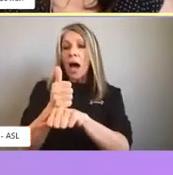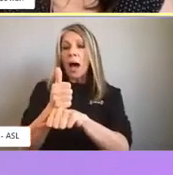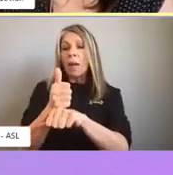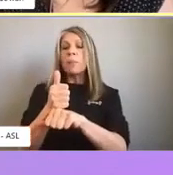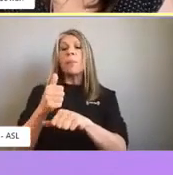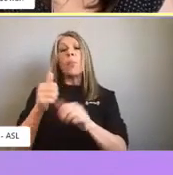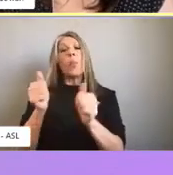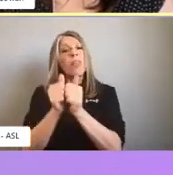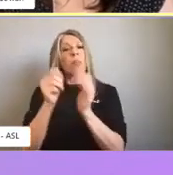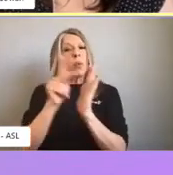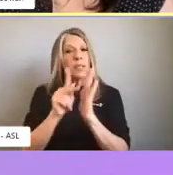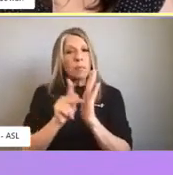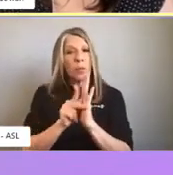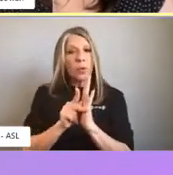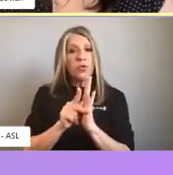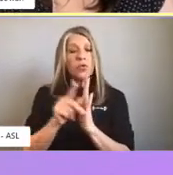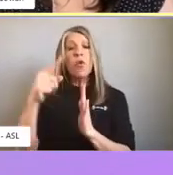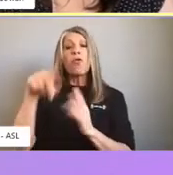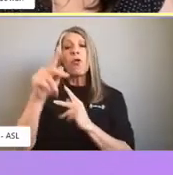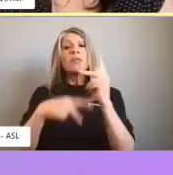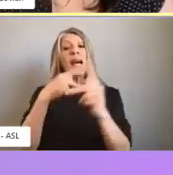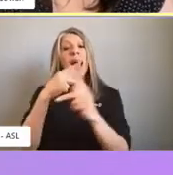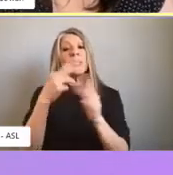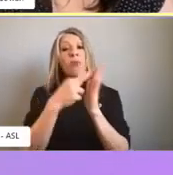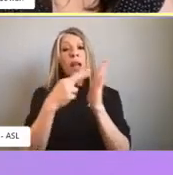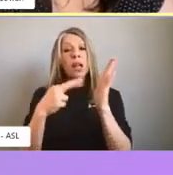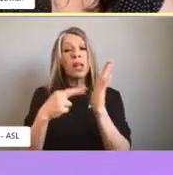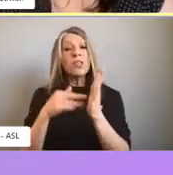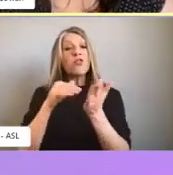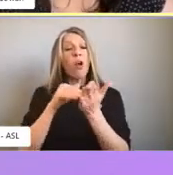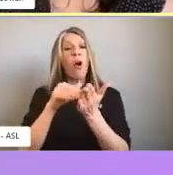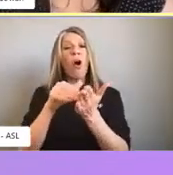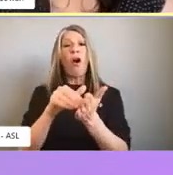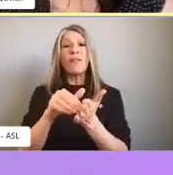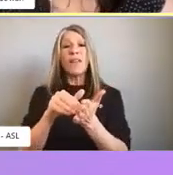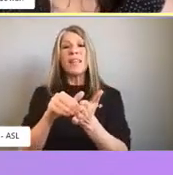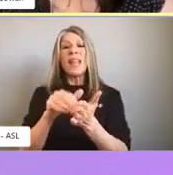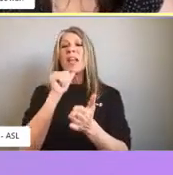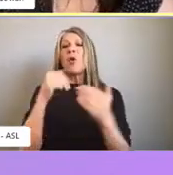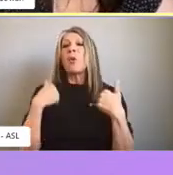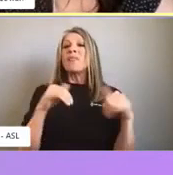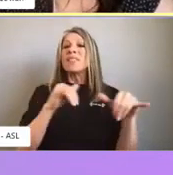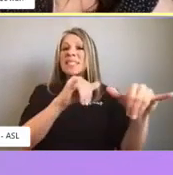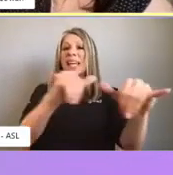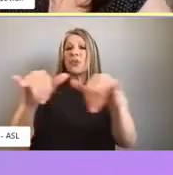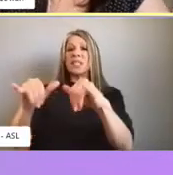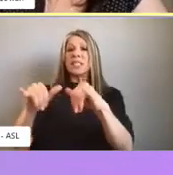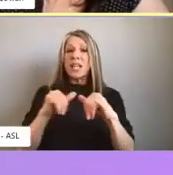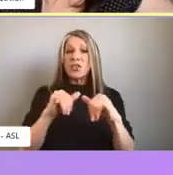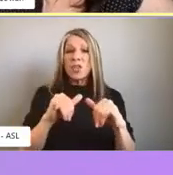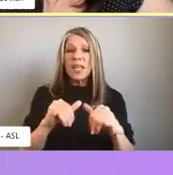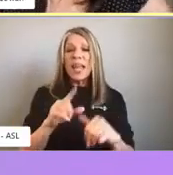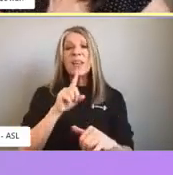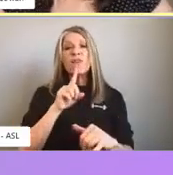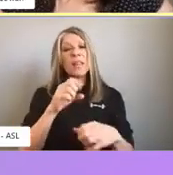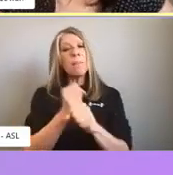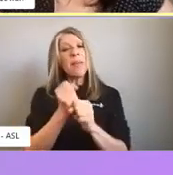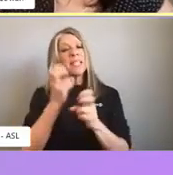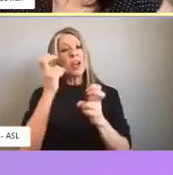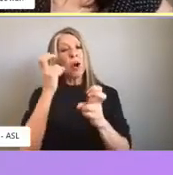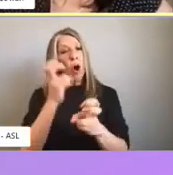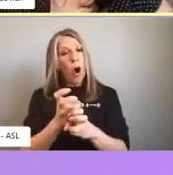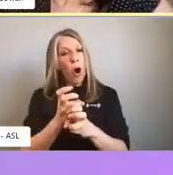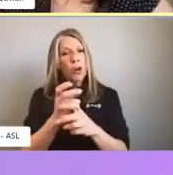principles. These types of regulations are often lacking standardization, and it really makes it difficult